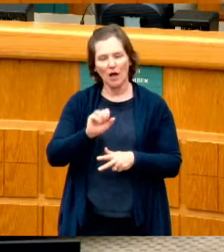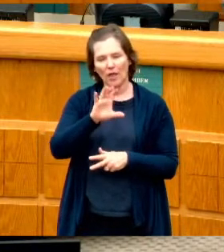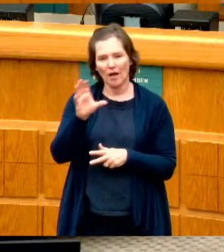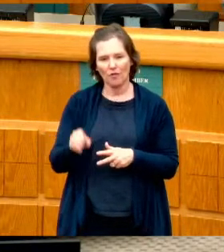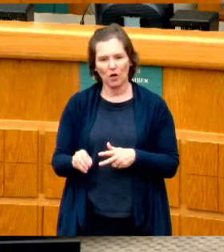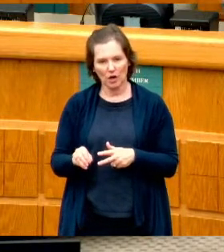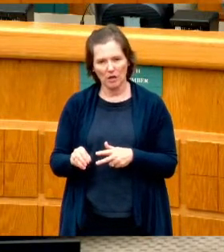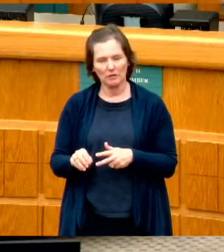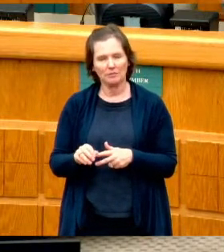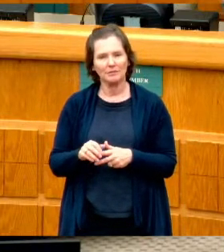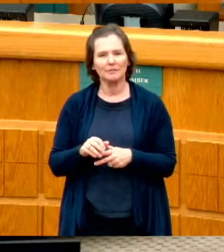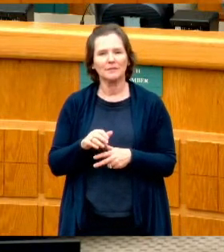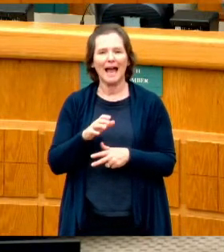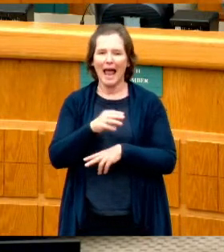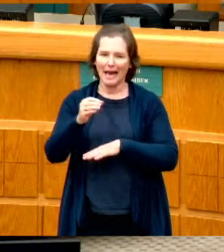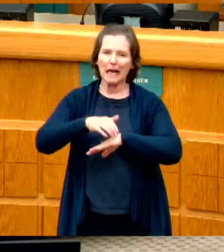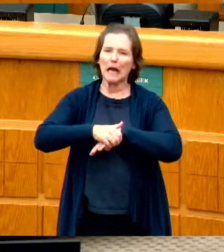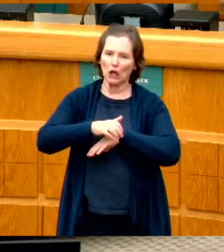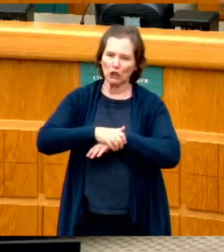B117.